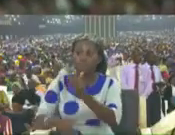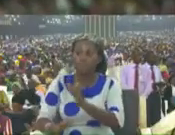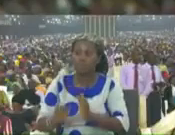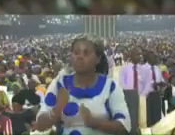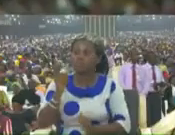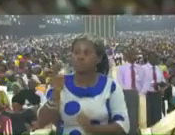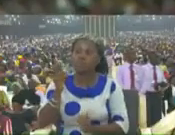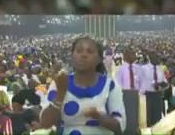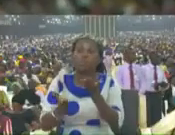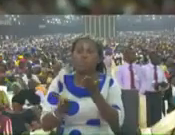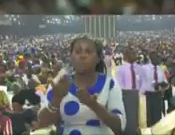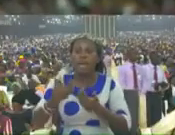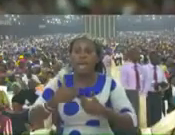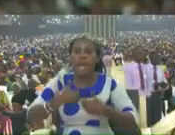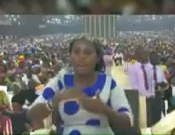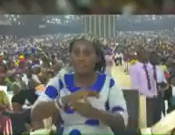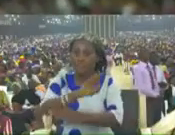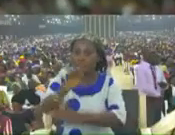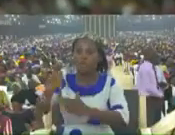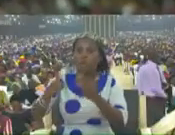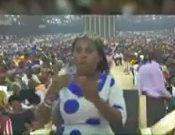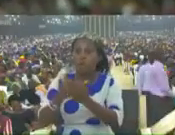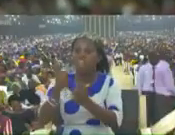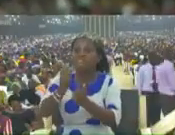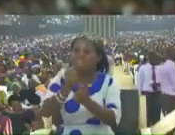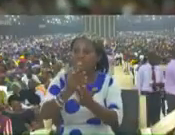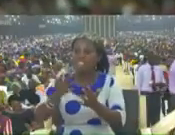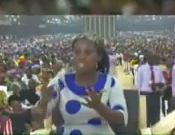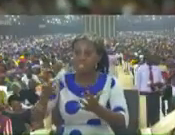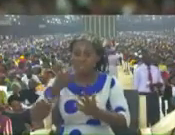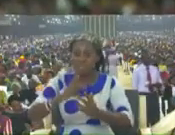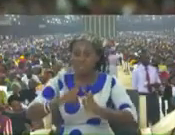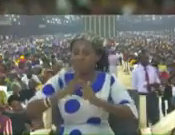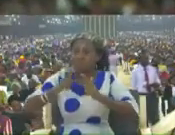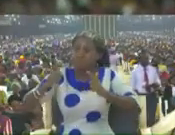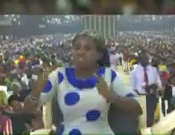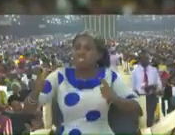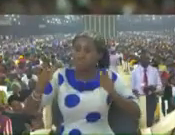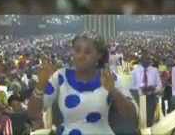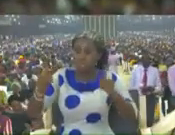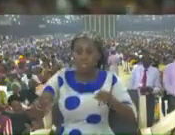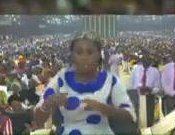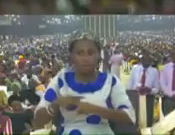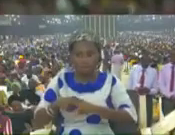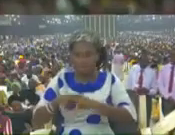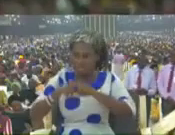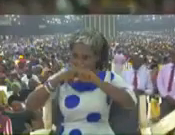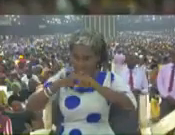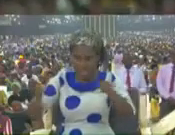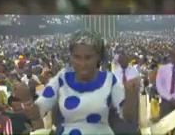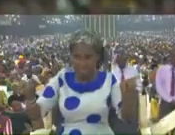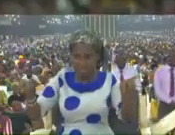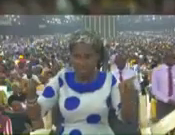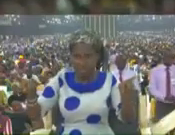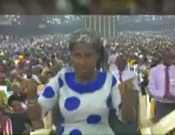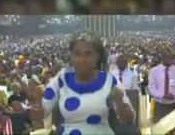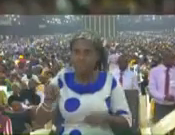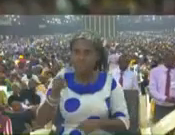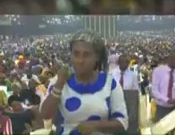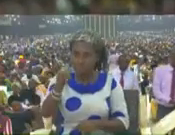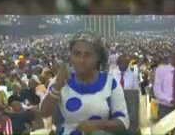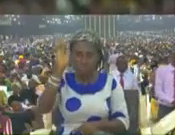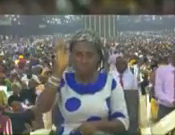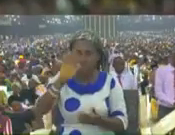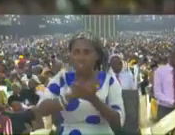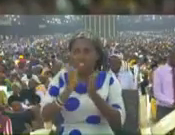the attributes of a great man. He said, but he will become